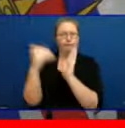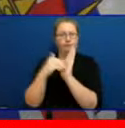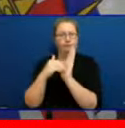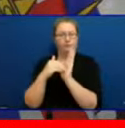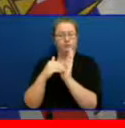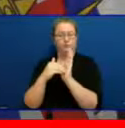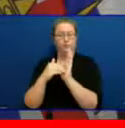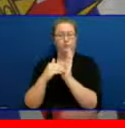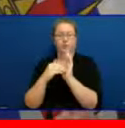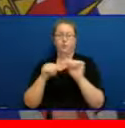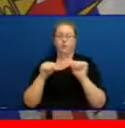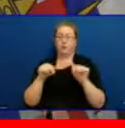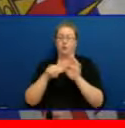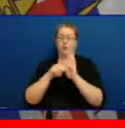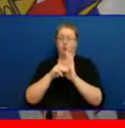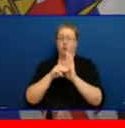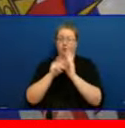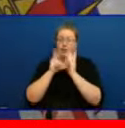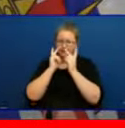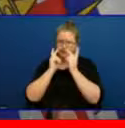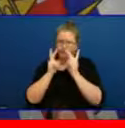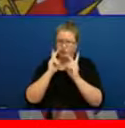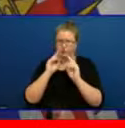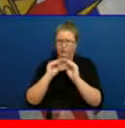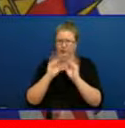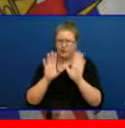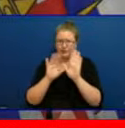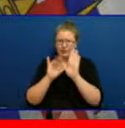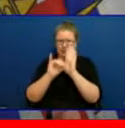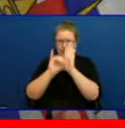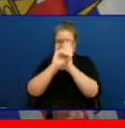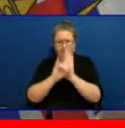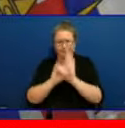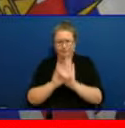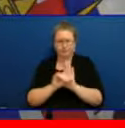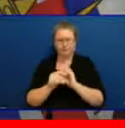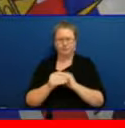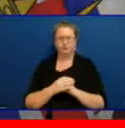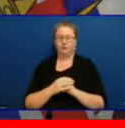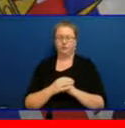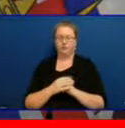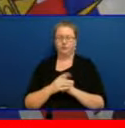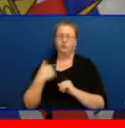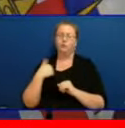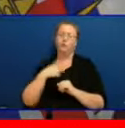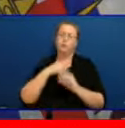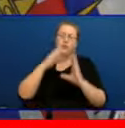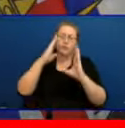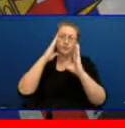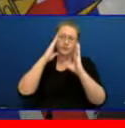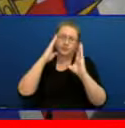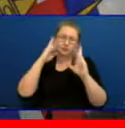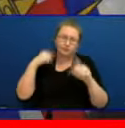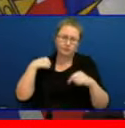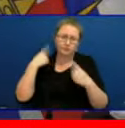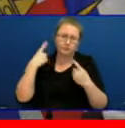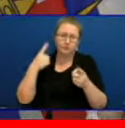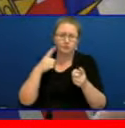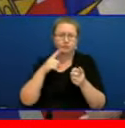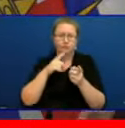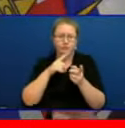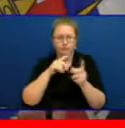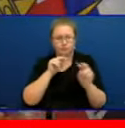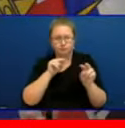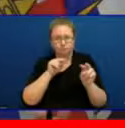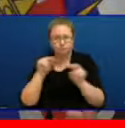increase. So this is a visual representation of that. We've been following this from the very beginning, and we know that